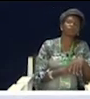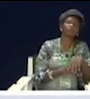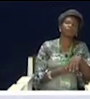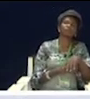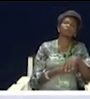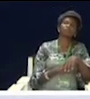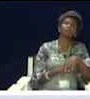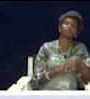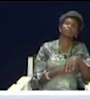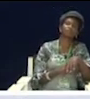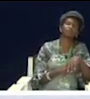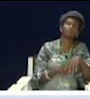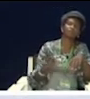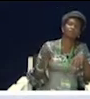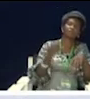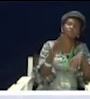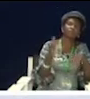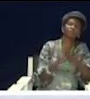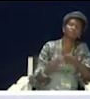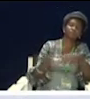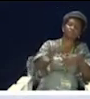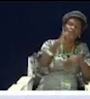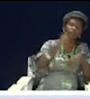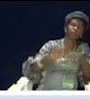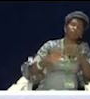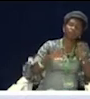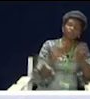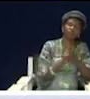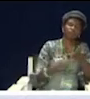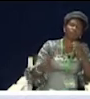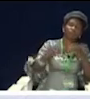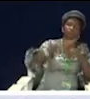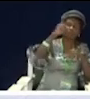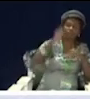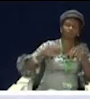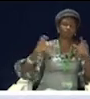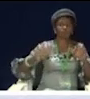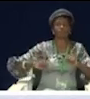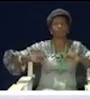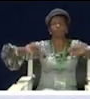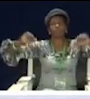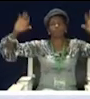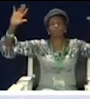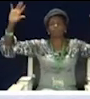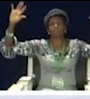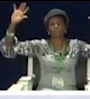the thing you must do is that you must surrender.